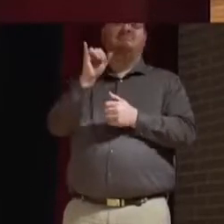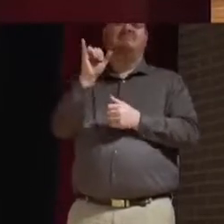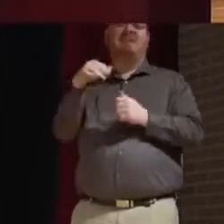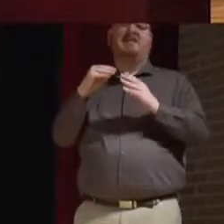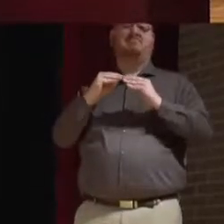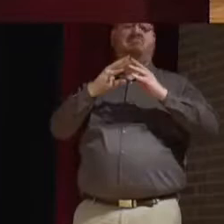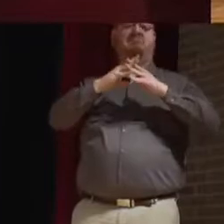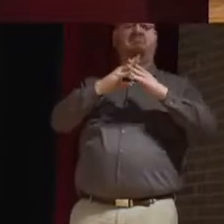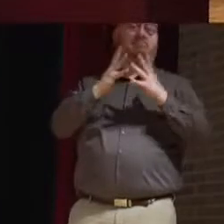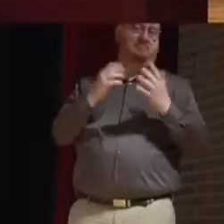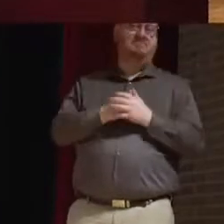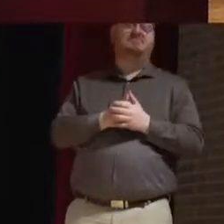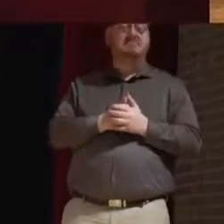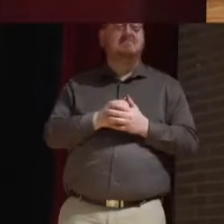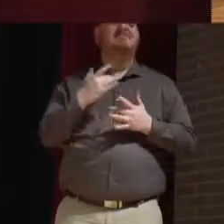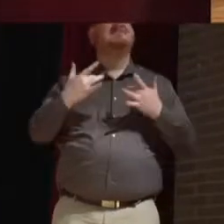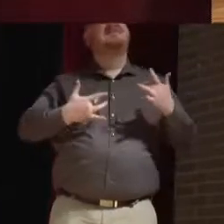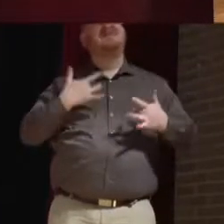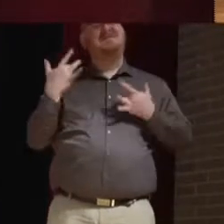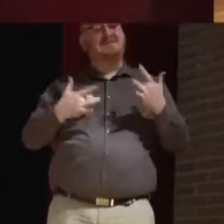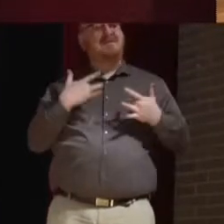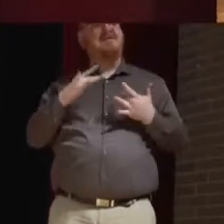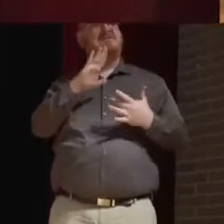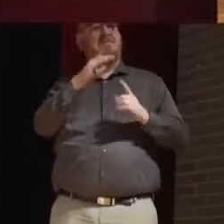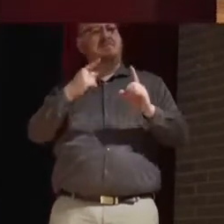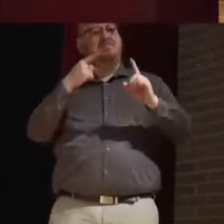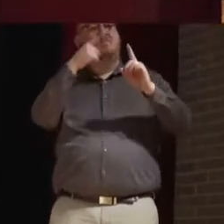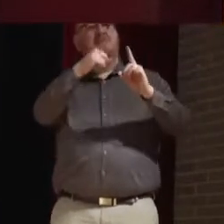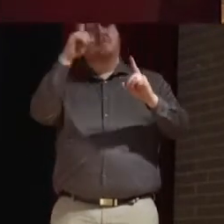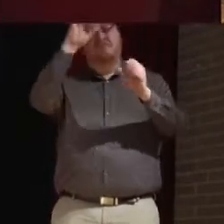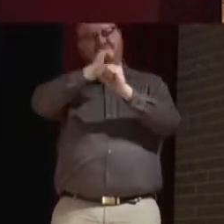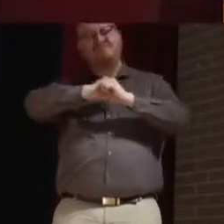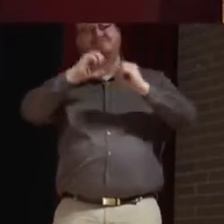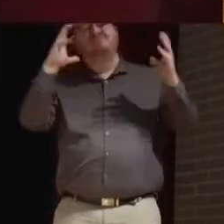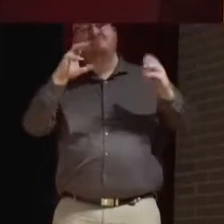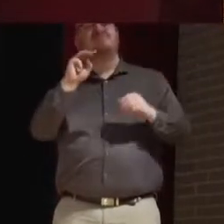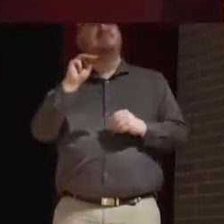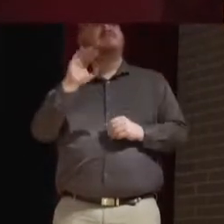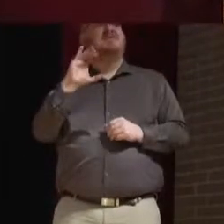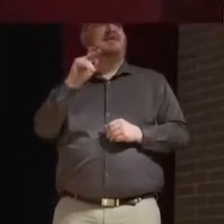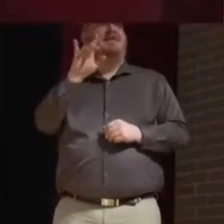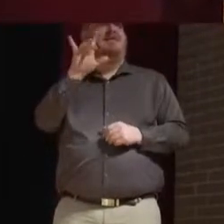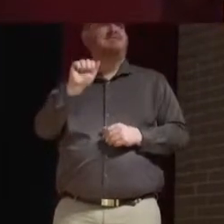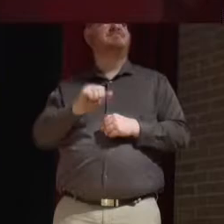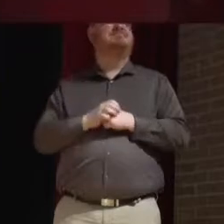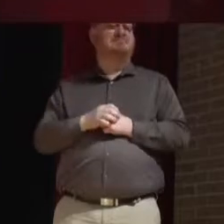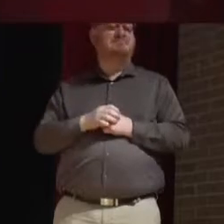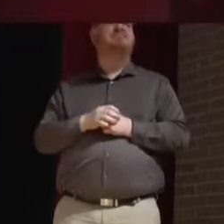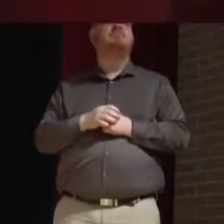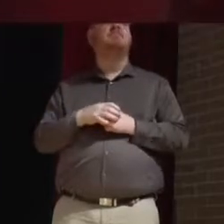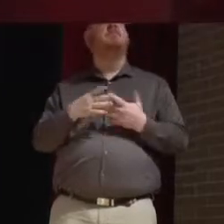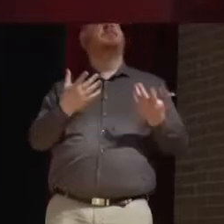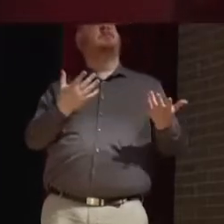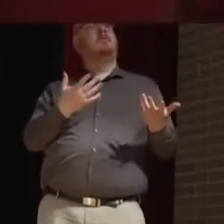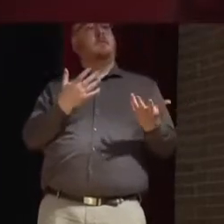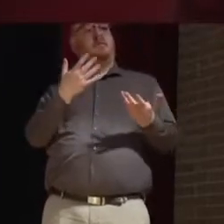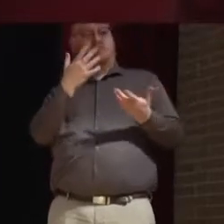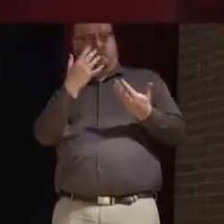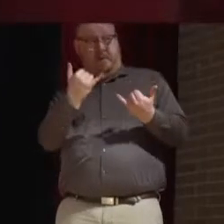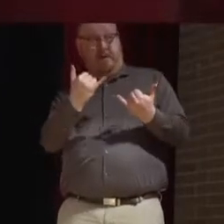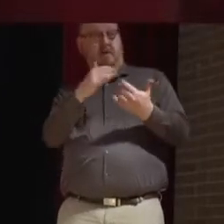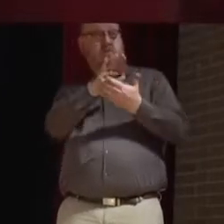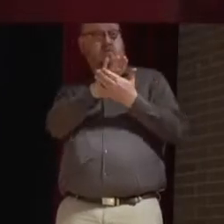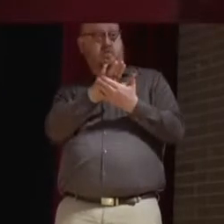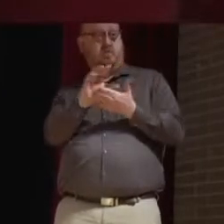It's very exciting to hear about your aspirations and your dreams, Michaela. So tell us, you enrolled at Mott,